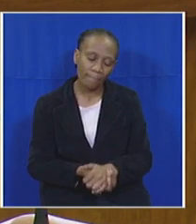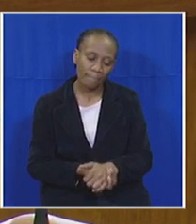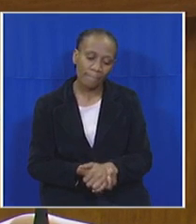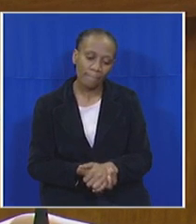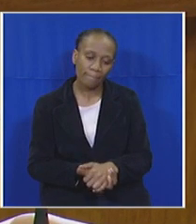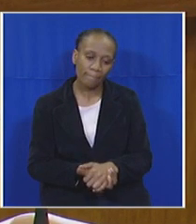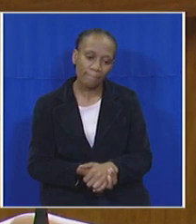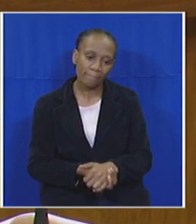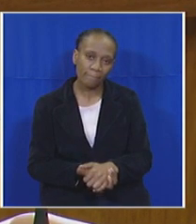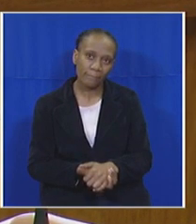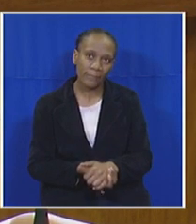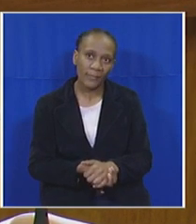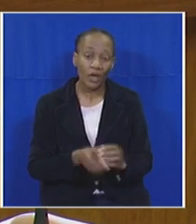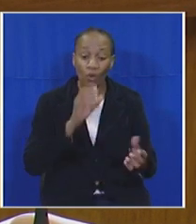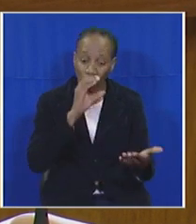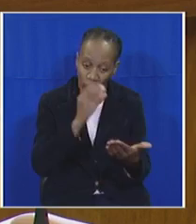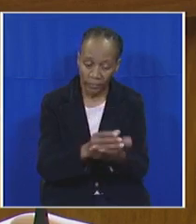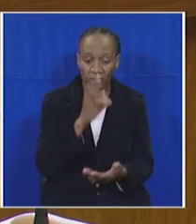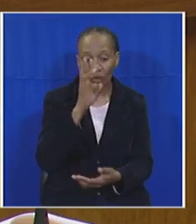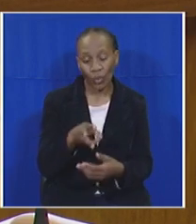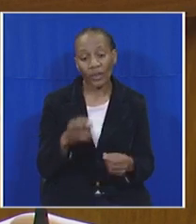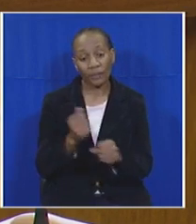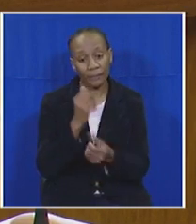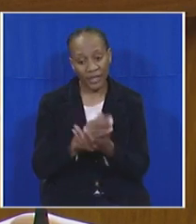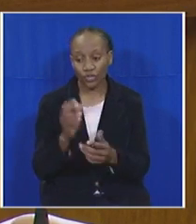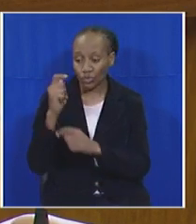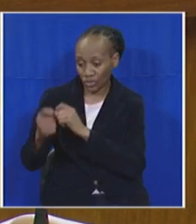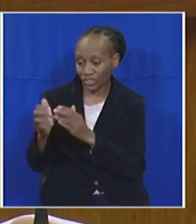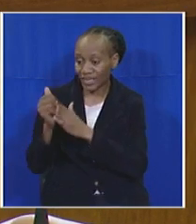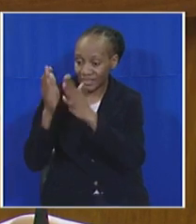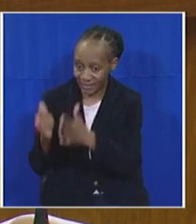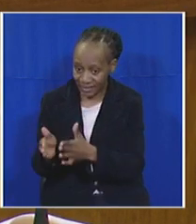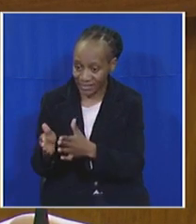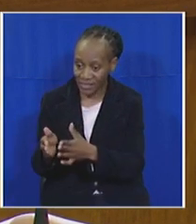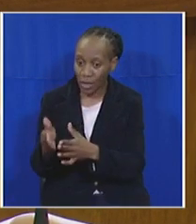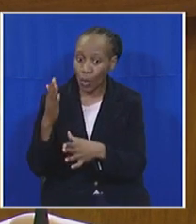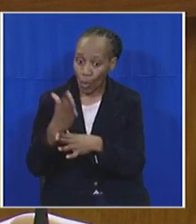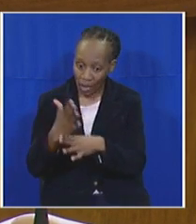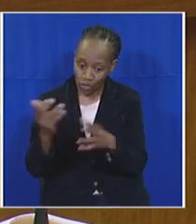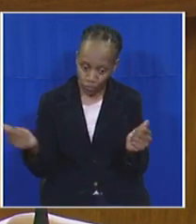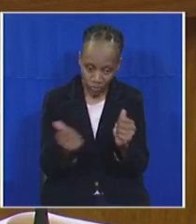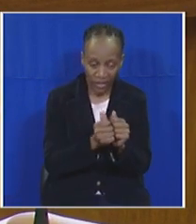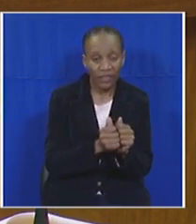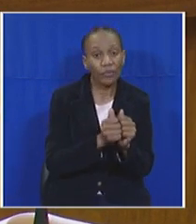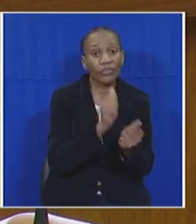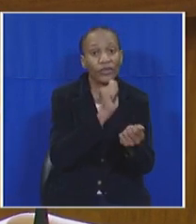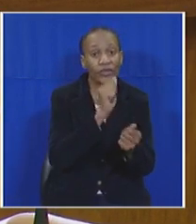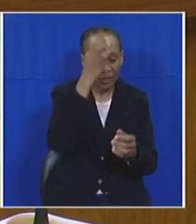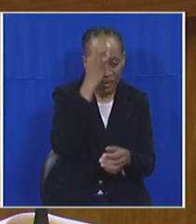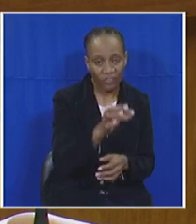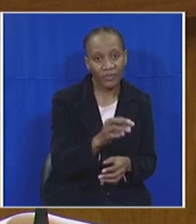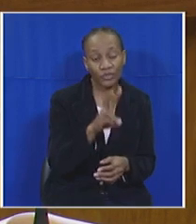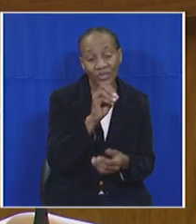Work and Fight Poverty. It committed itself to integrate the institutions of traditional leadership into democratic governance and development. In